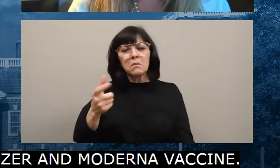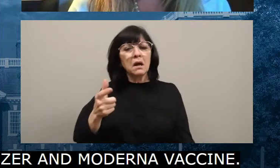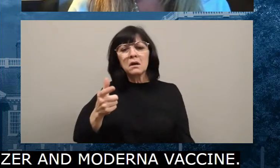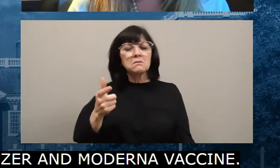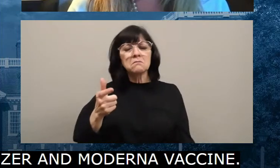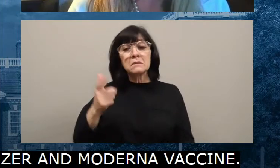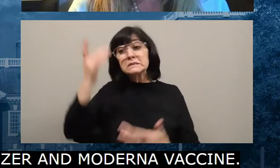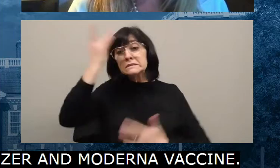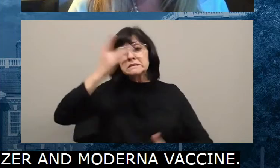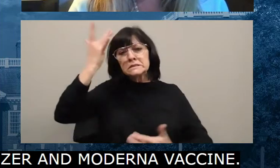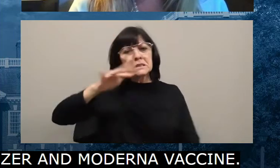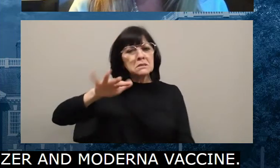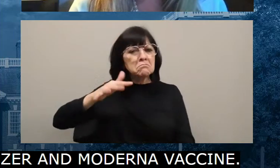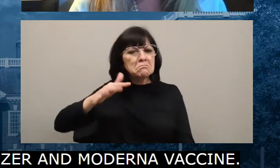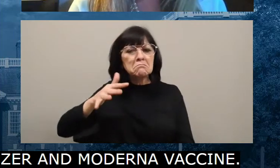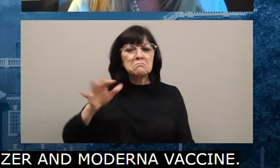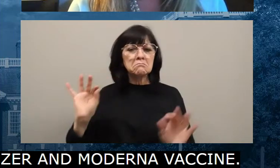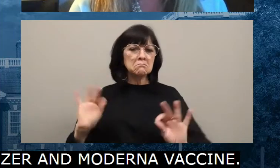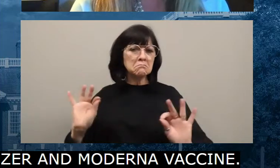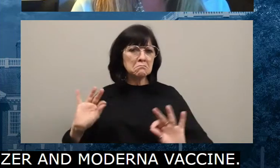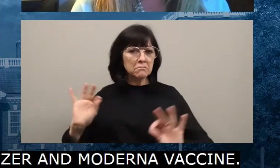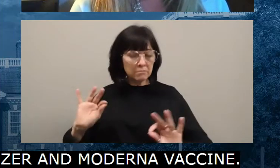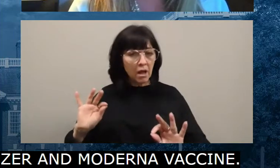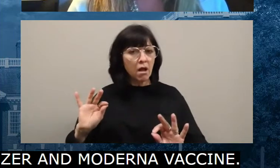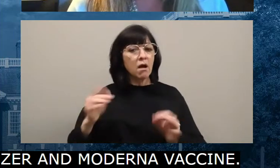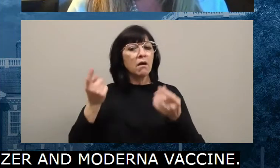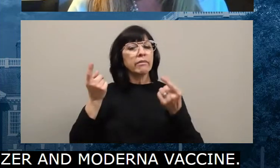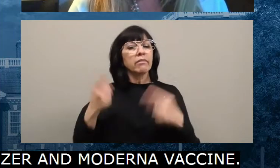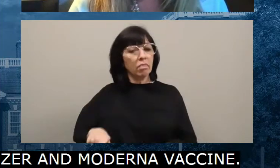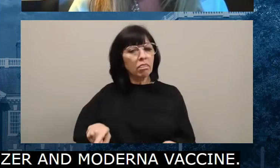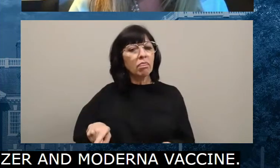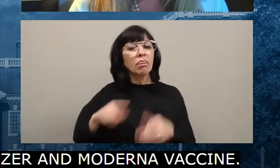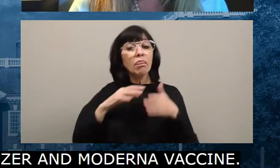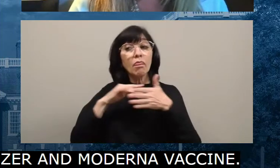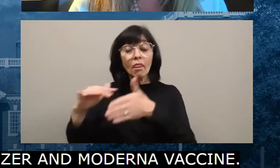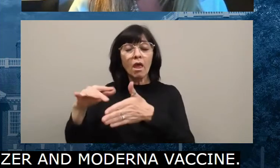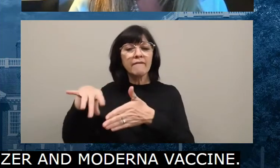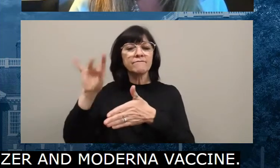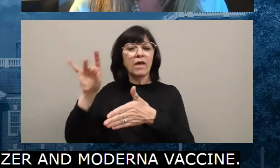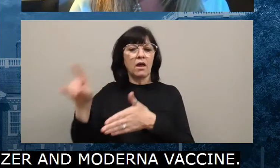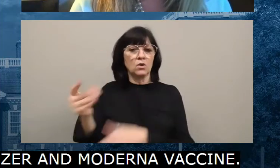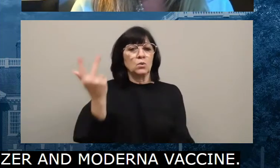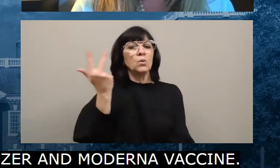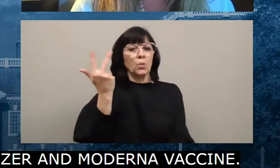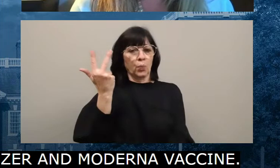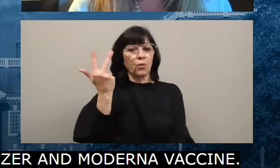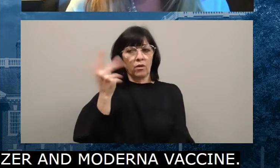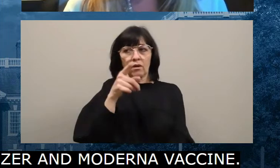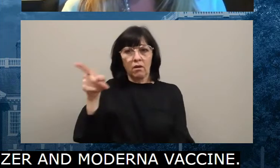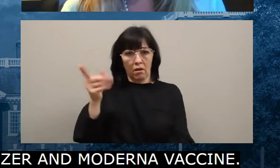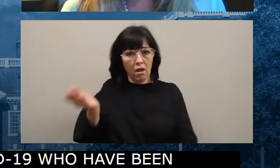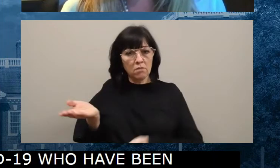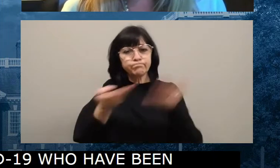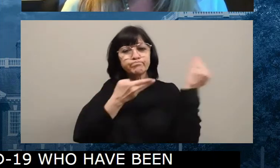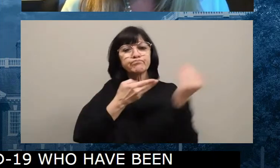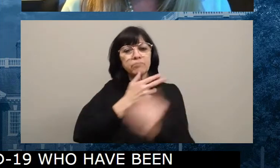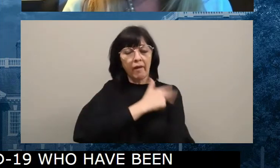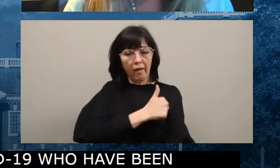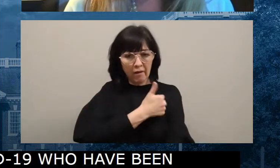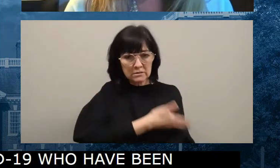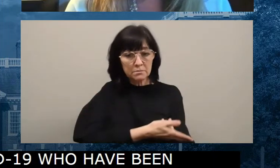70 breakthrough cases were hospitalized. And of those 3, unfortunately, 1 individual did pass